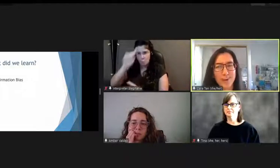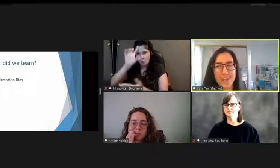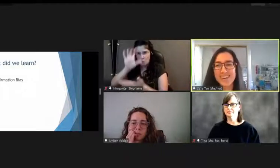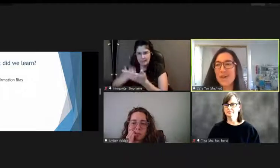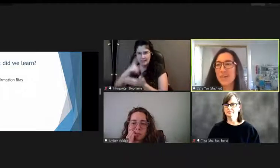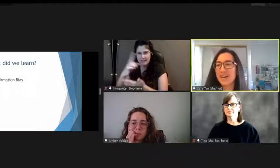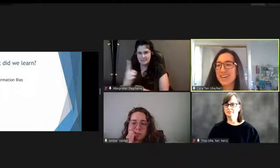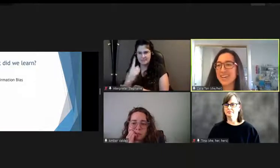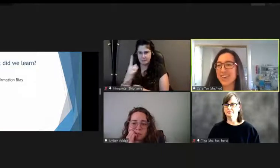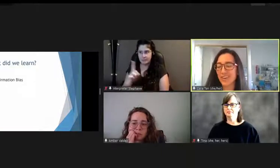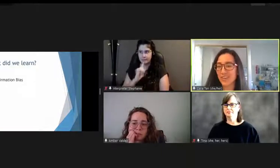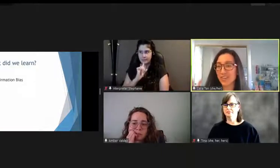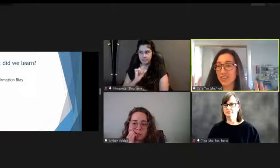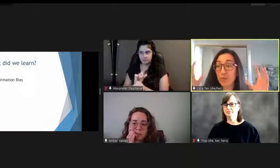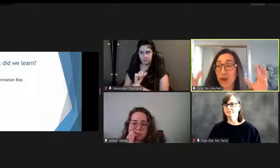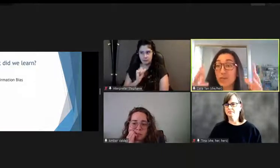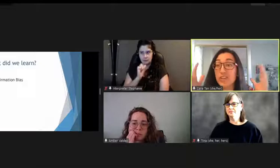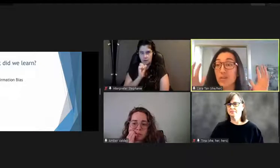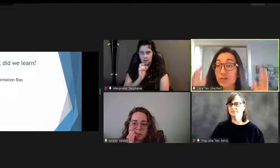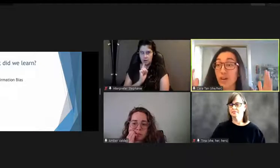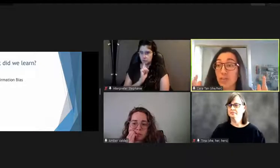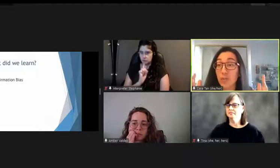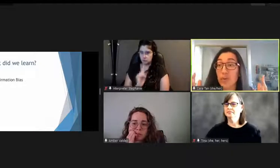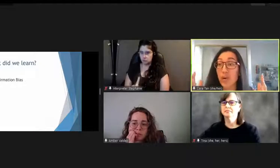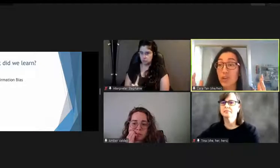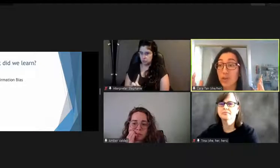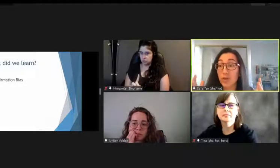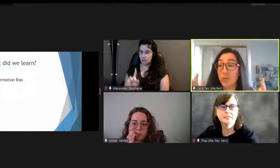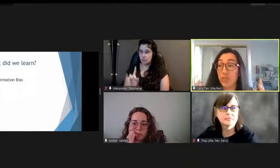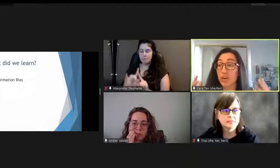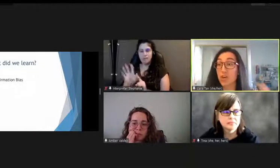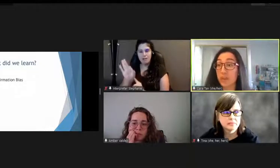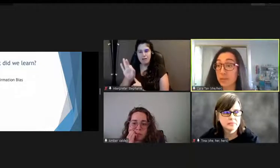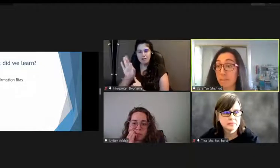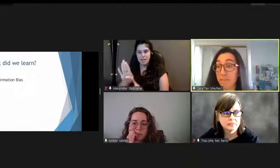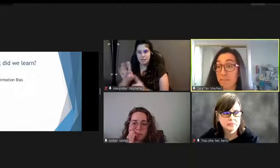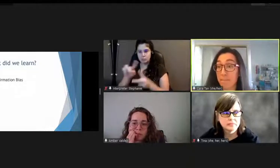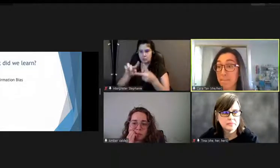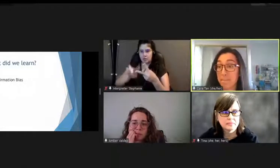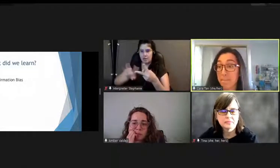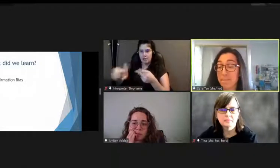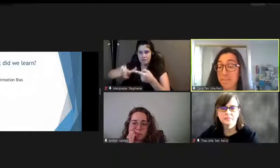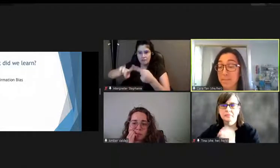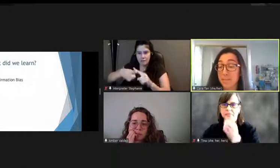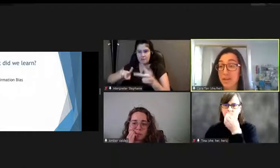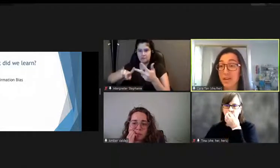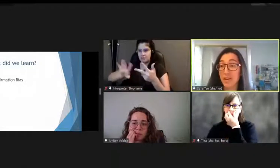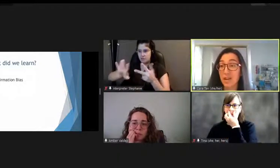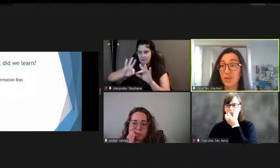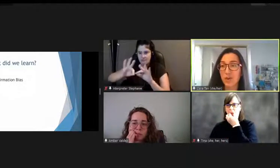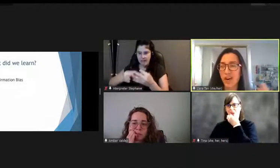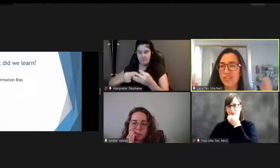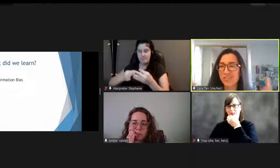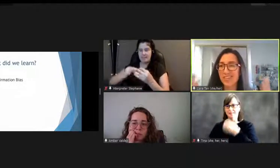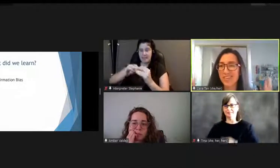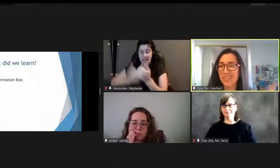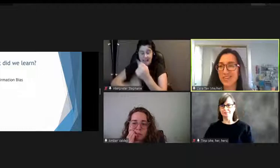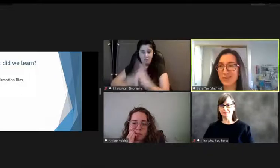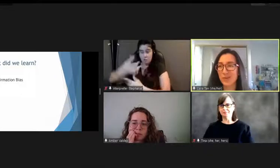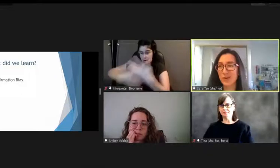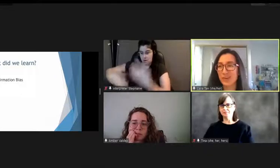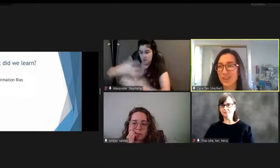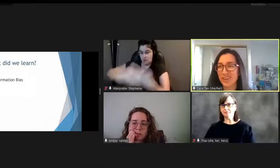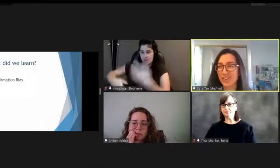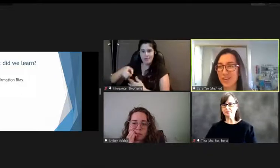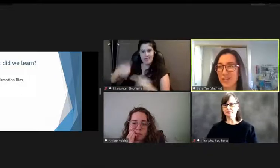true, but they're surrounding themselves with only people that agree, right? If you're constantly hearing